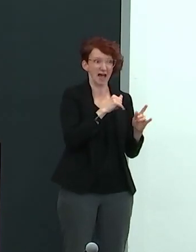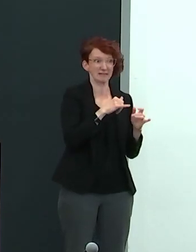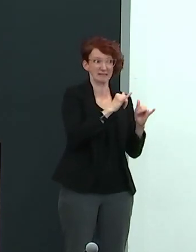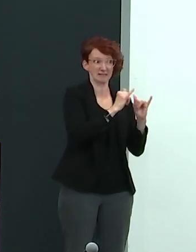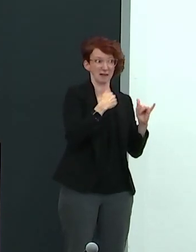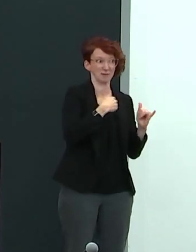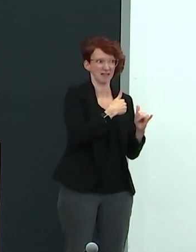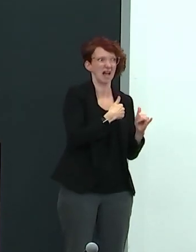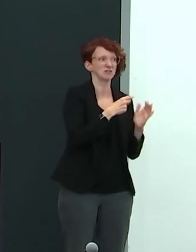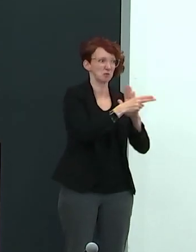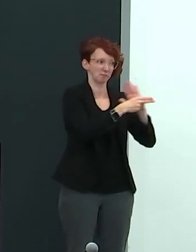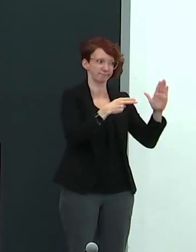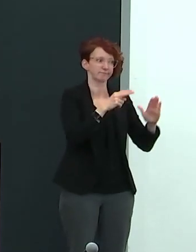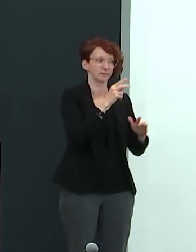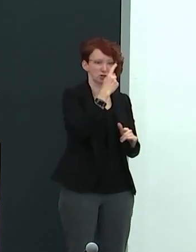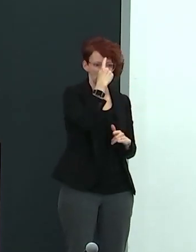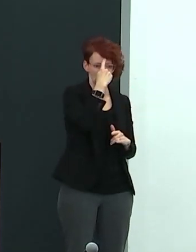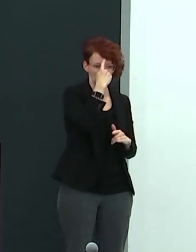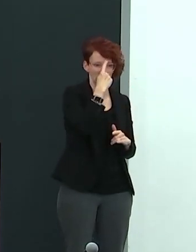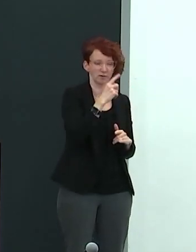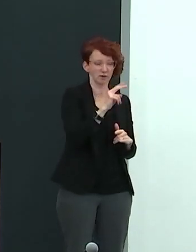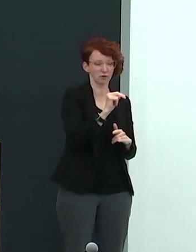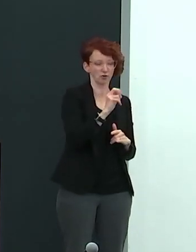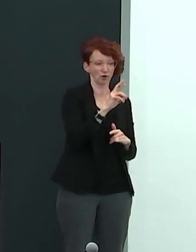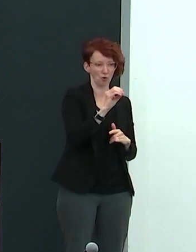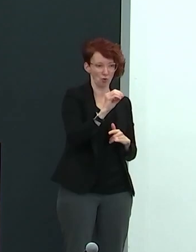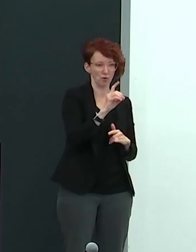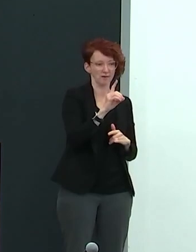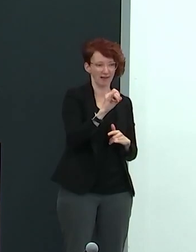Now, neurodiversity is